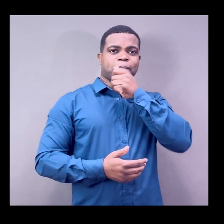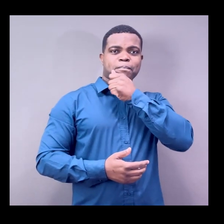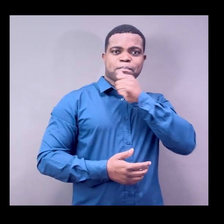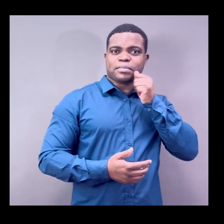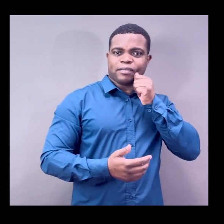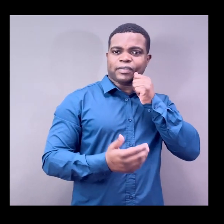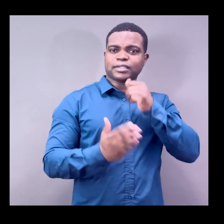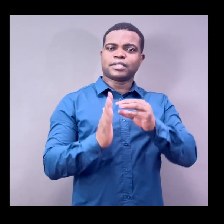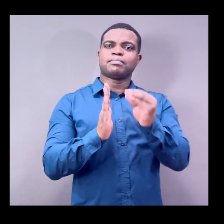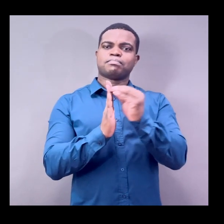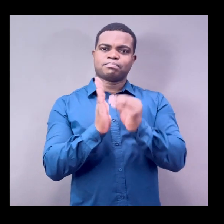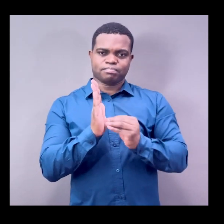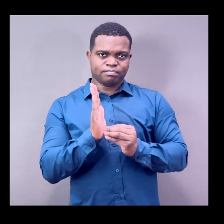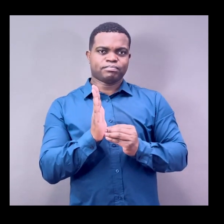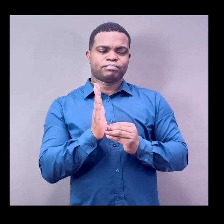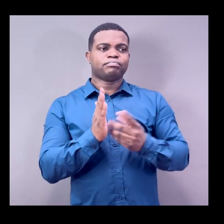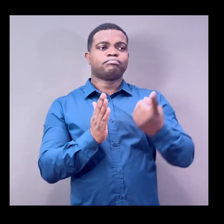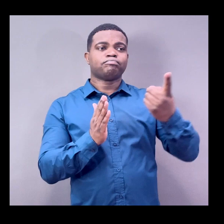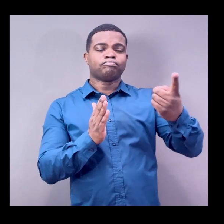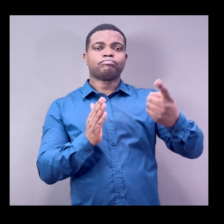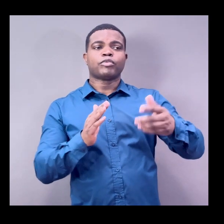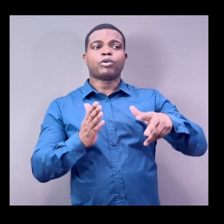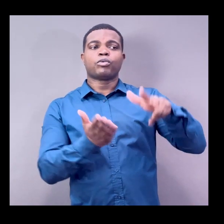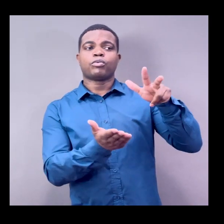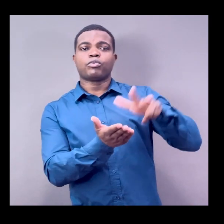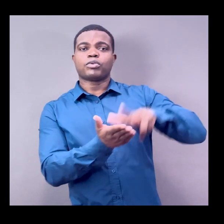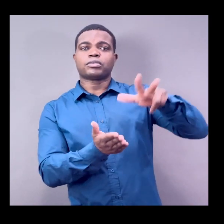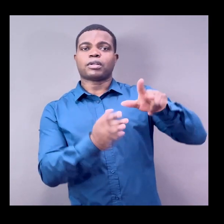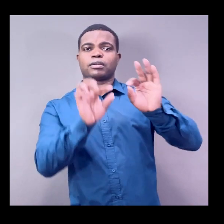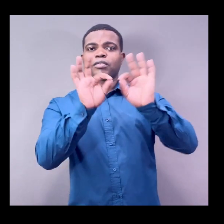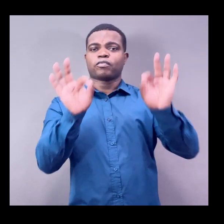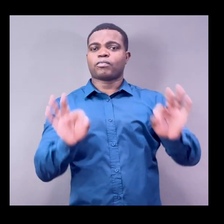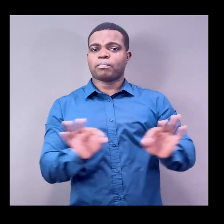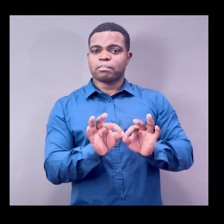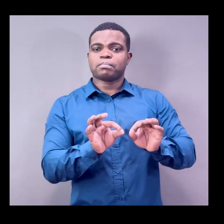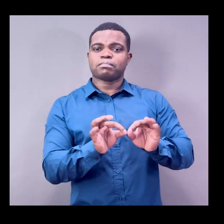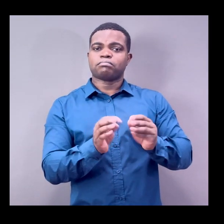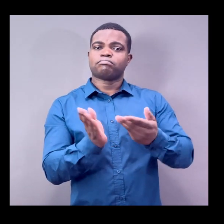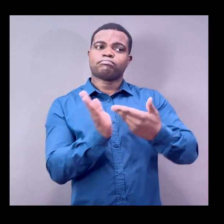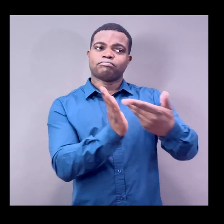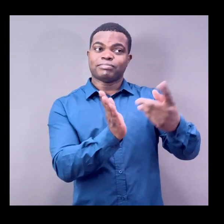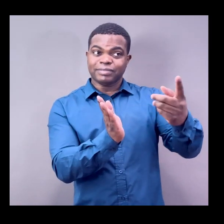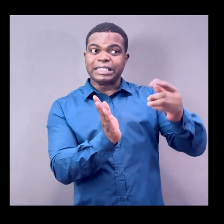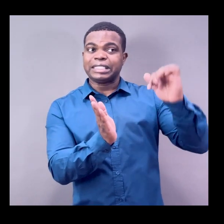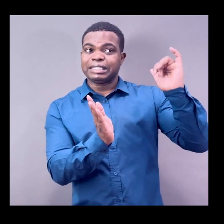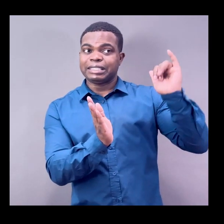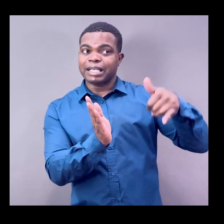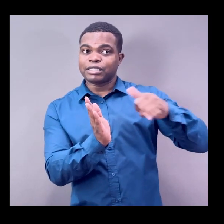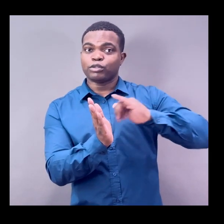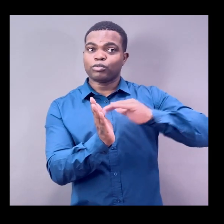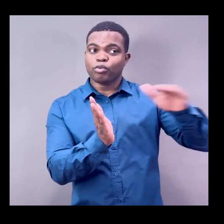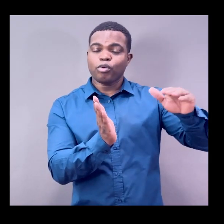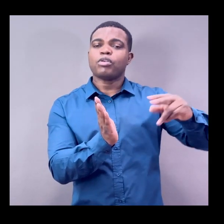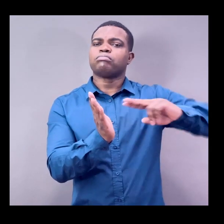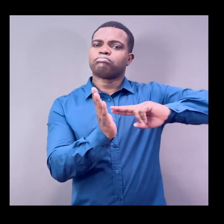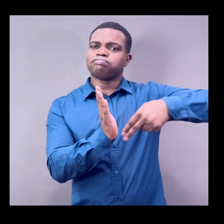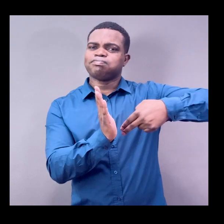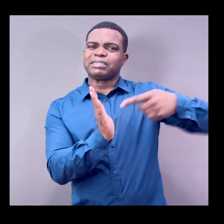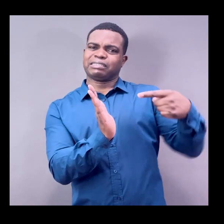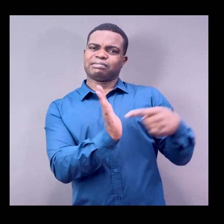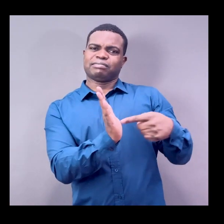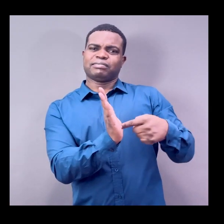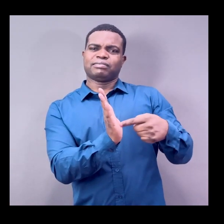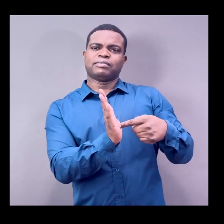your the privacy, the consent form, and so on. For the timeline, you are going to